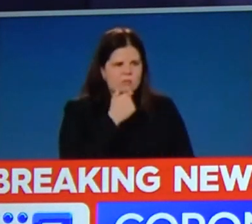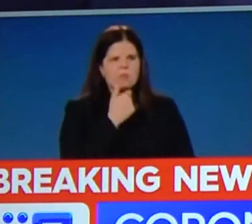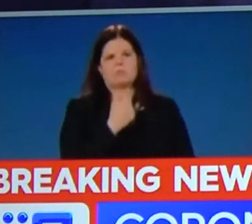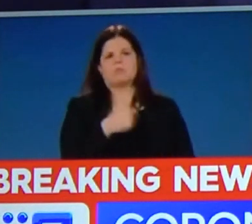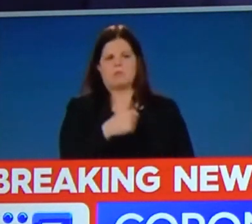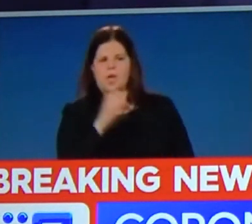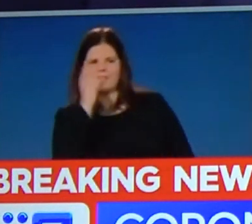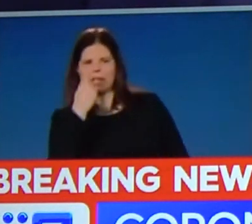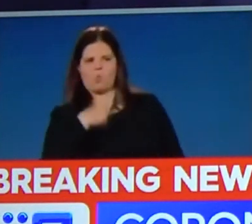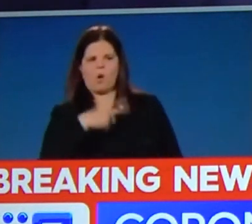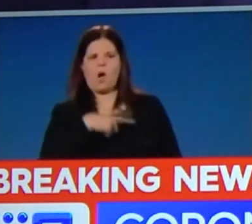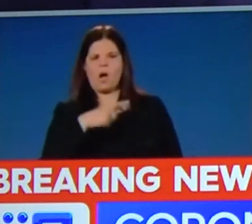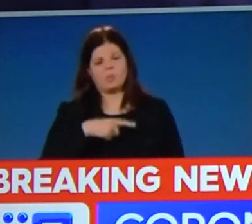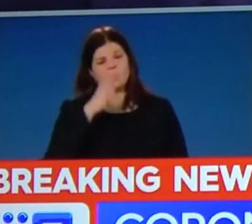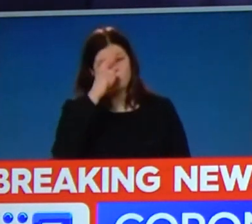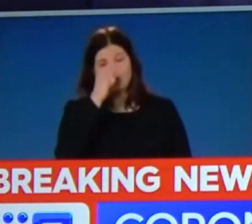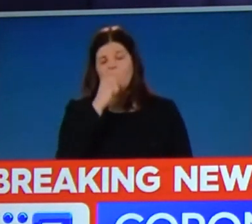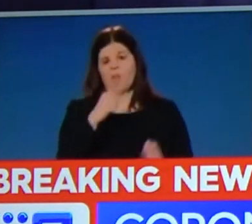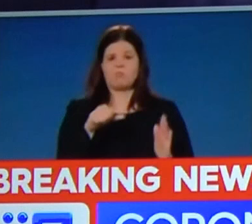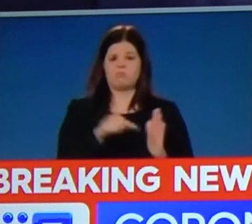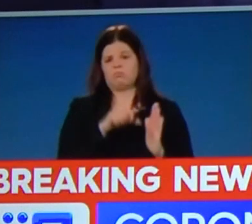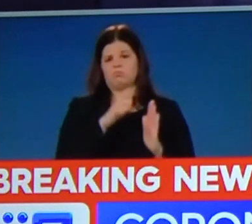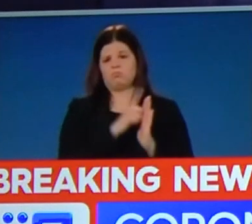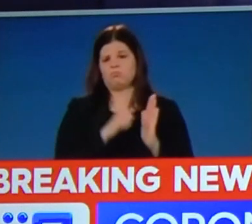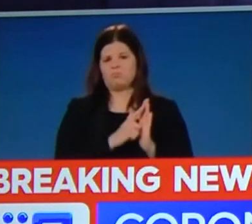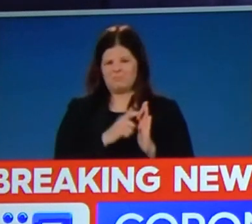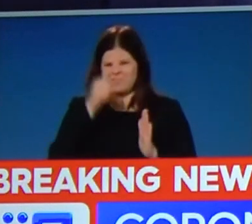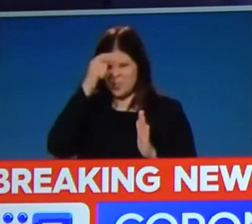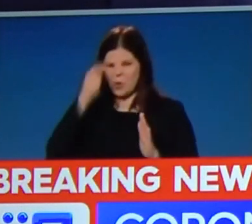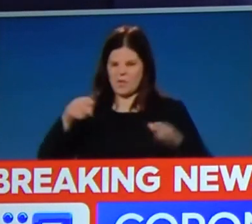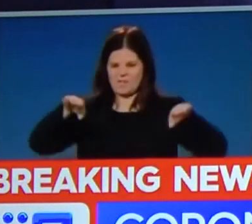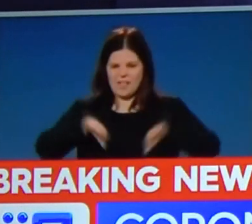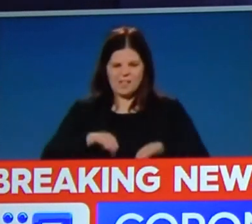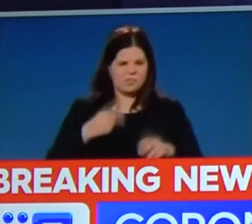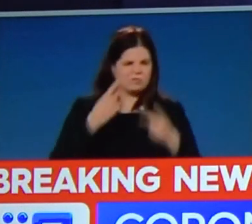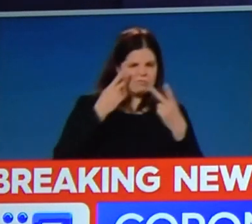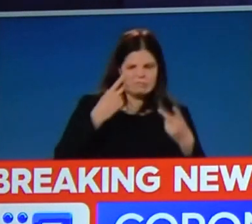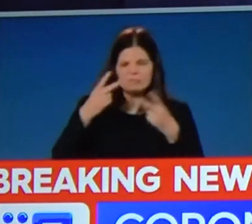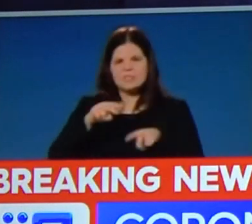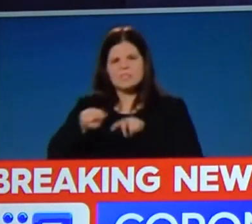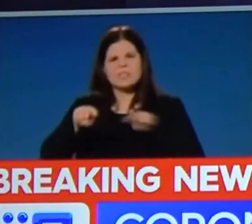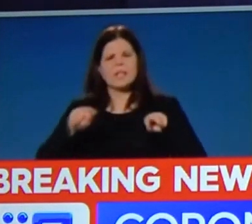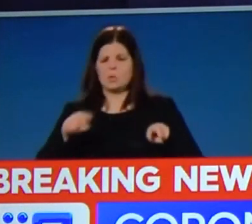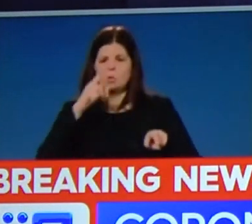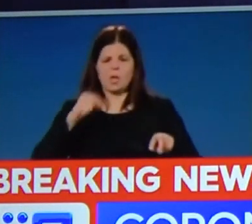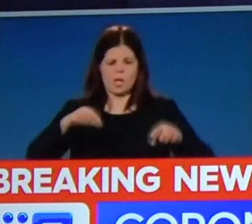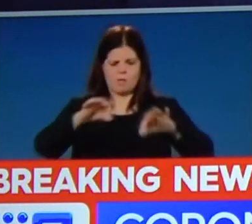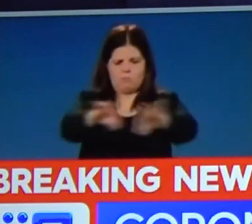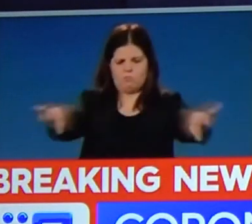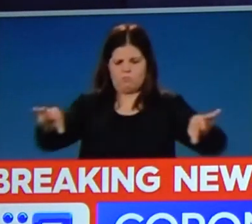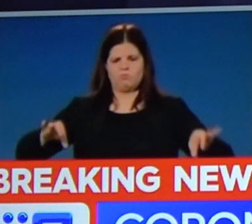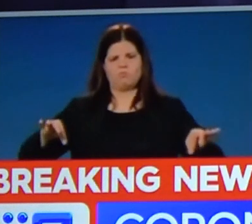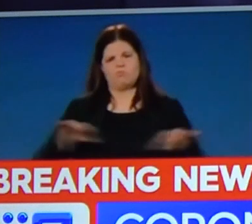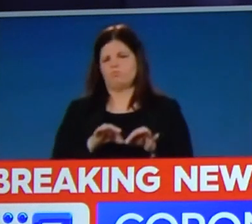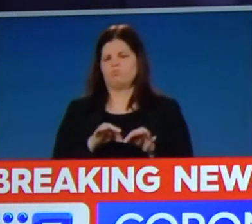around those villages. I mean, many of us may have visited them, and you can set up cordons around those sorts of places and stop people coming in and